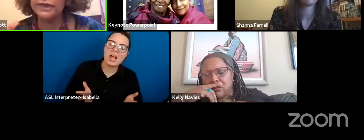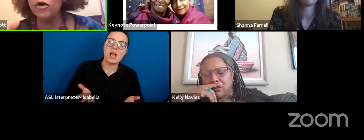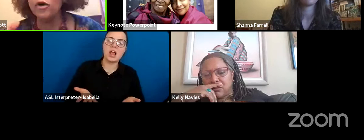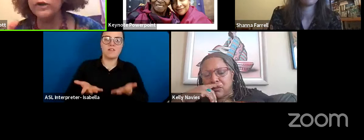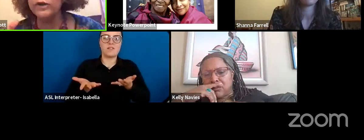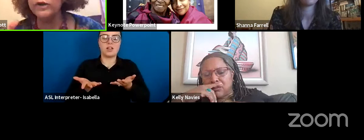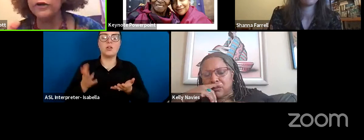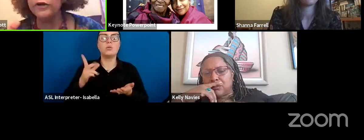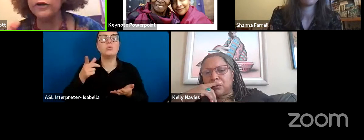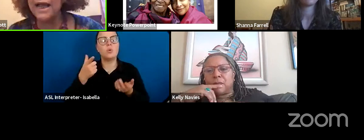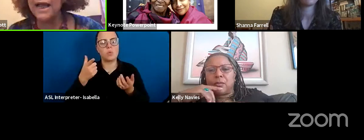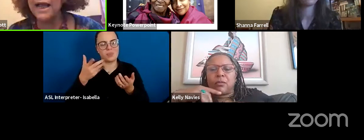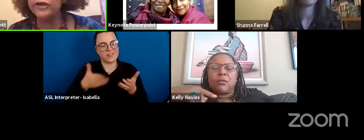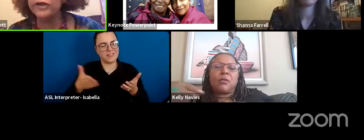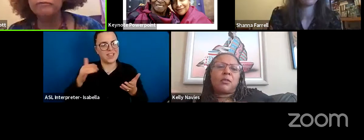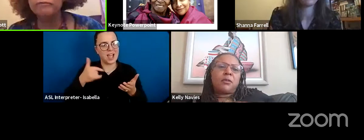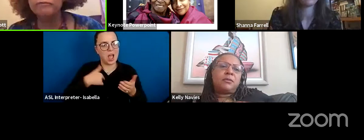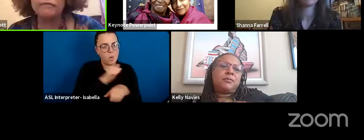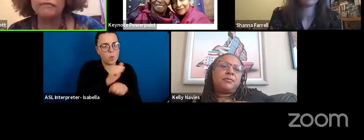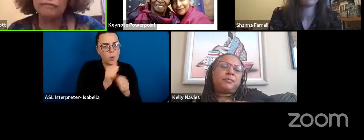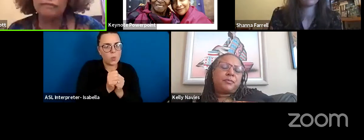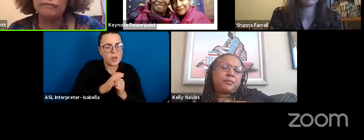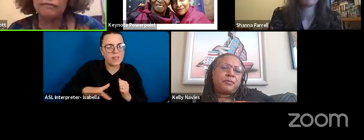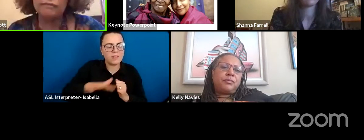I work with are very challenging.